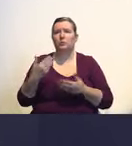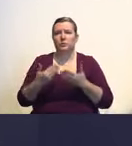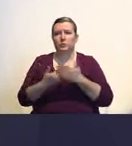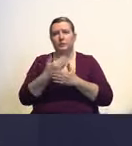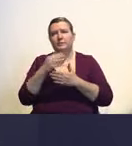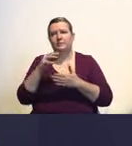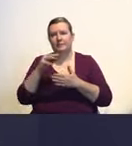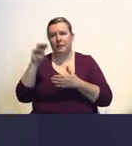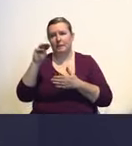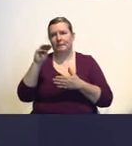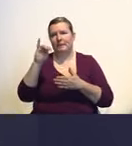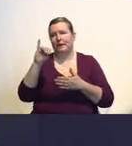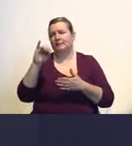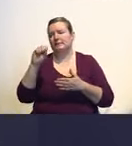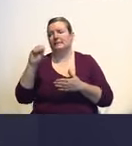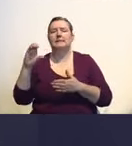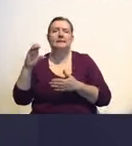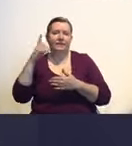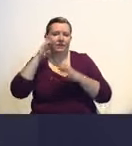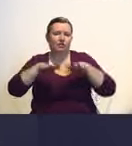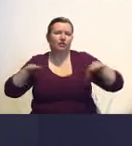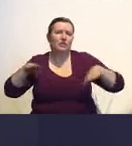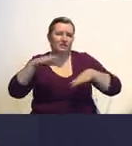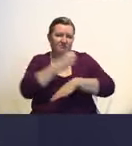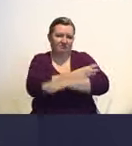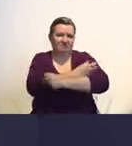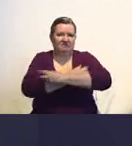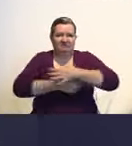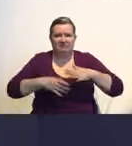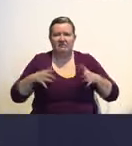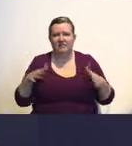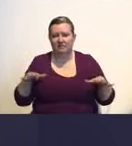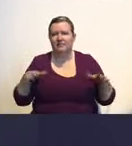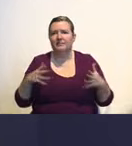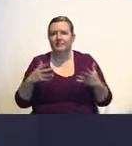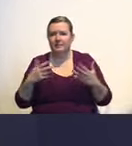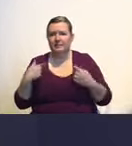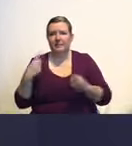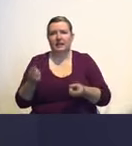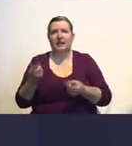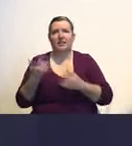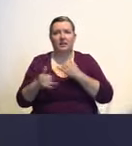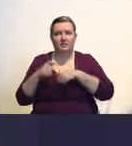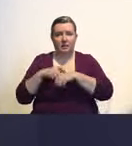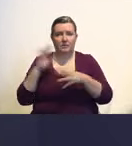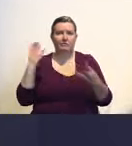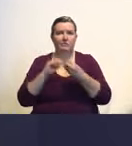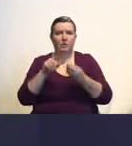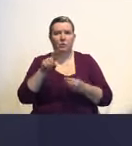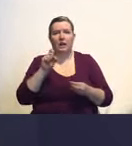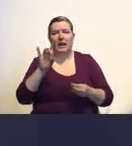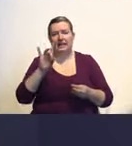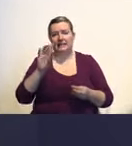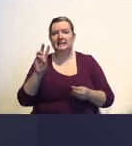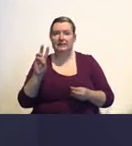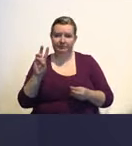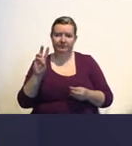multi-system inflammatory syndrome in children since our last briefing. There are 186 cumulative cases in the